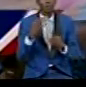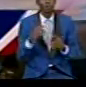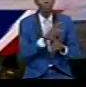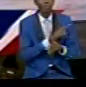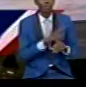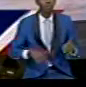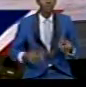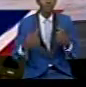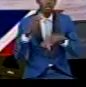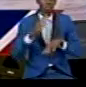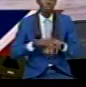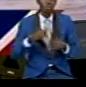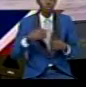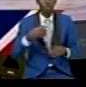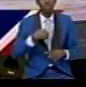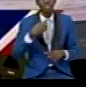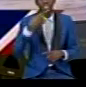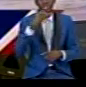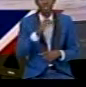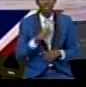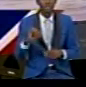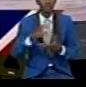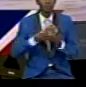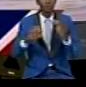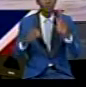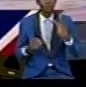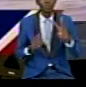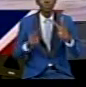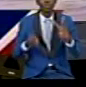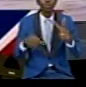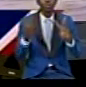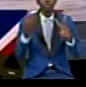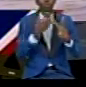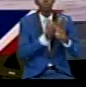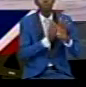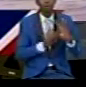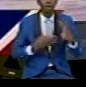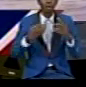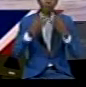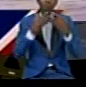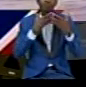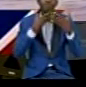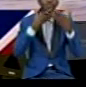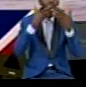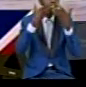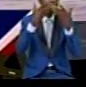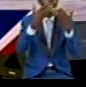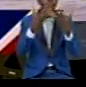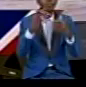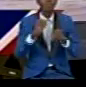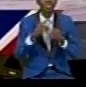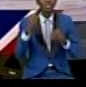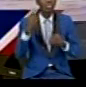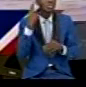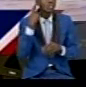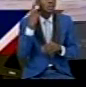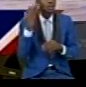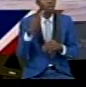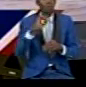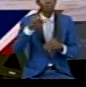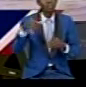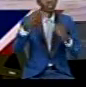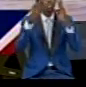unto me, saying, look at verse 2. In verse 2, it says, go and cry in the ears of